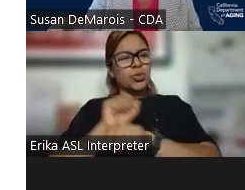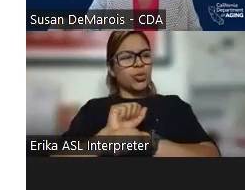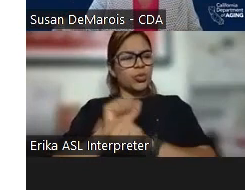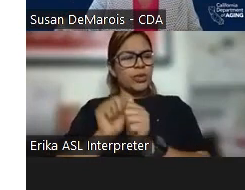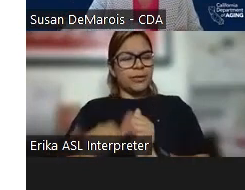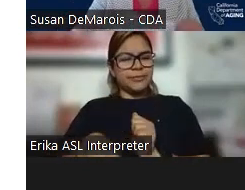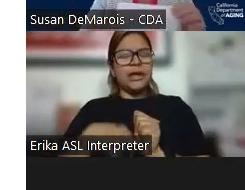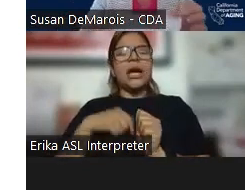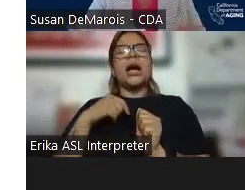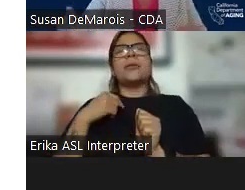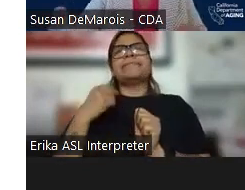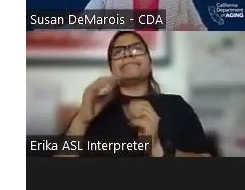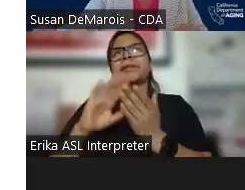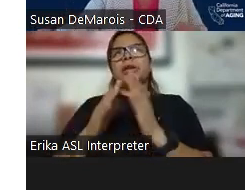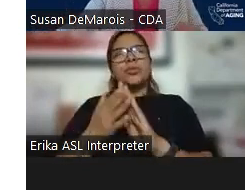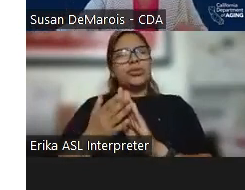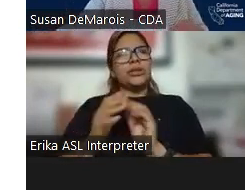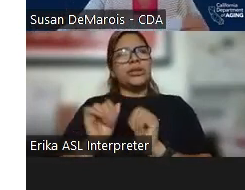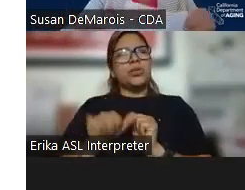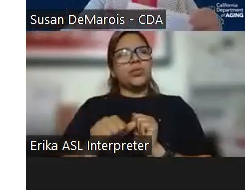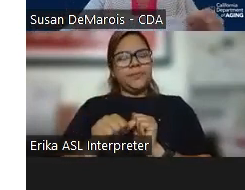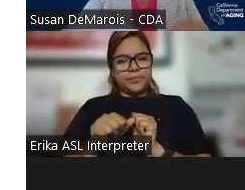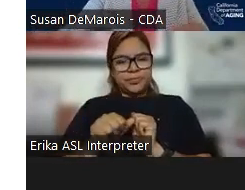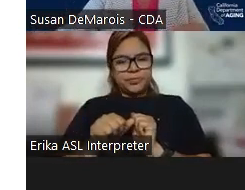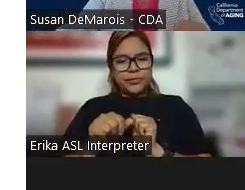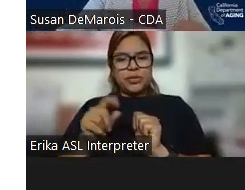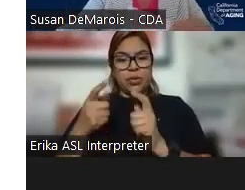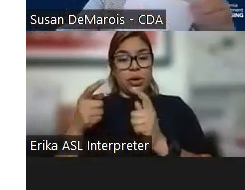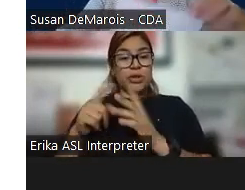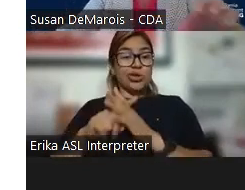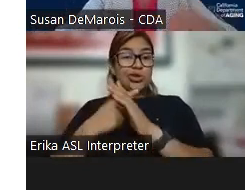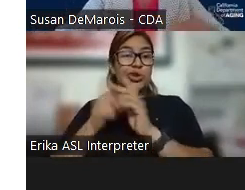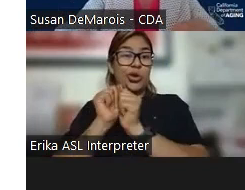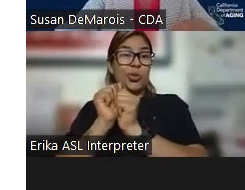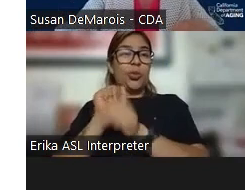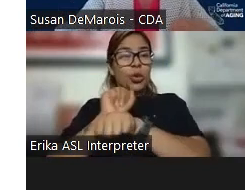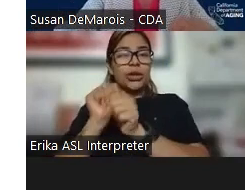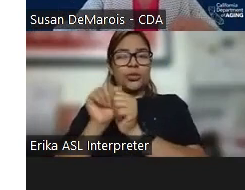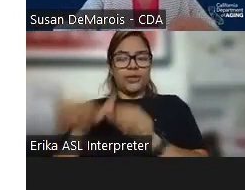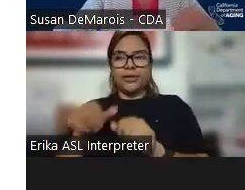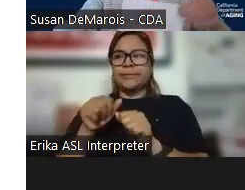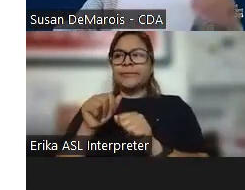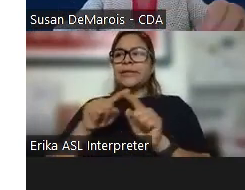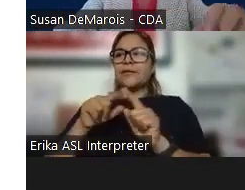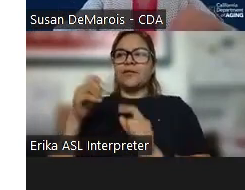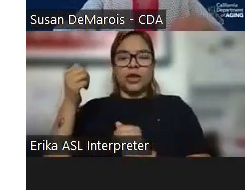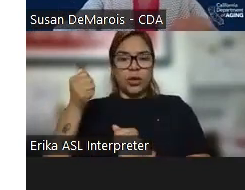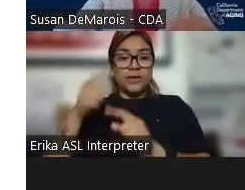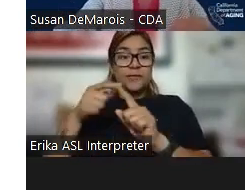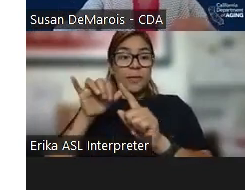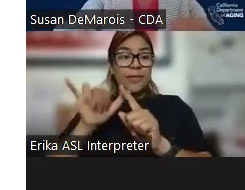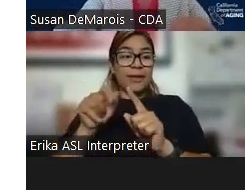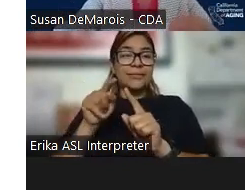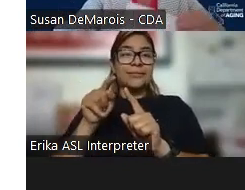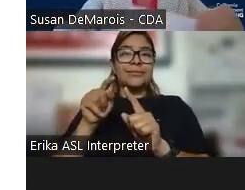the community support coordinator and a dementia care trainer with an ACL grant in collaboration with the